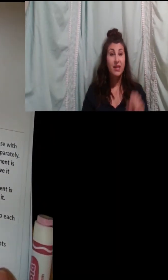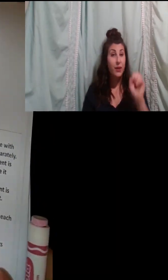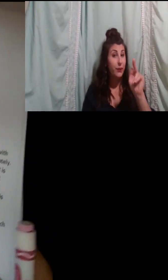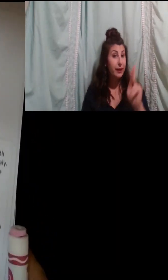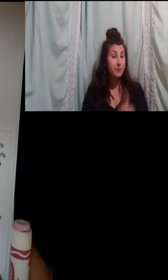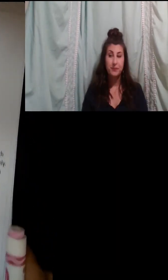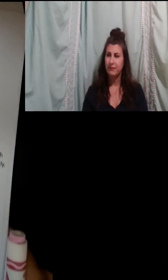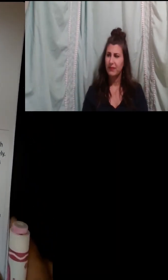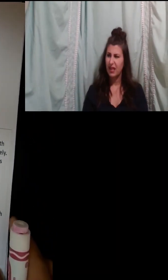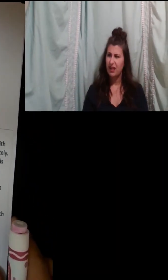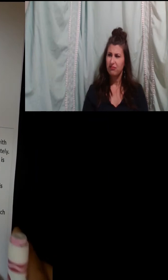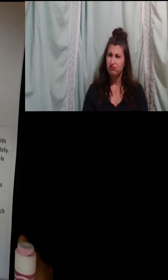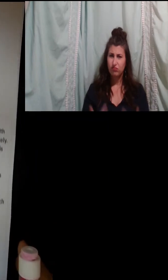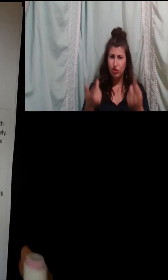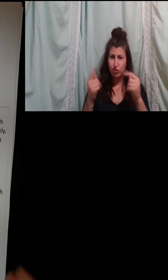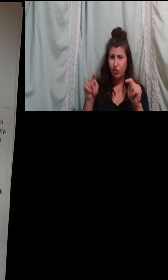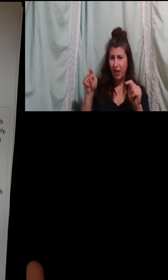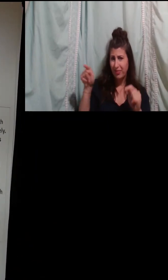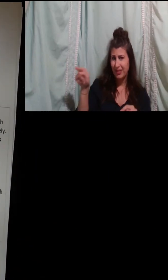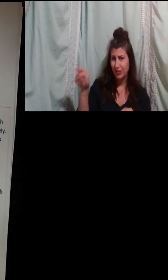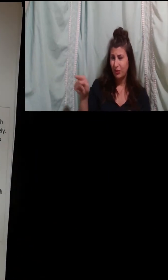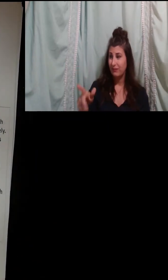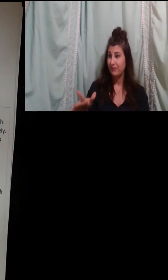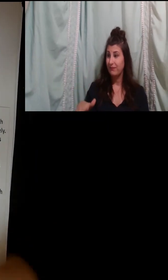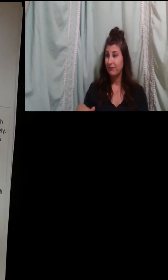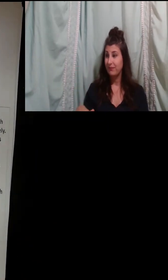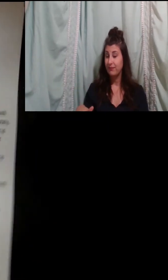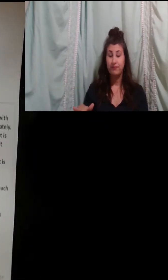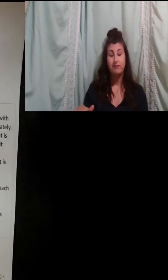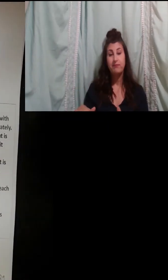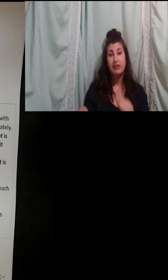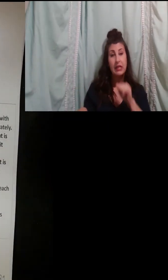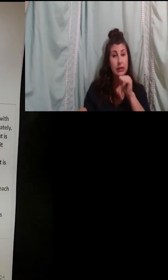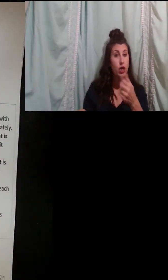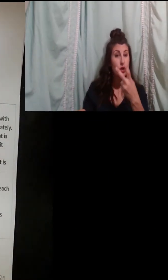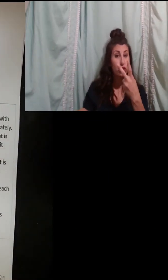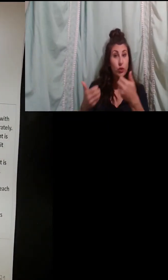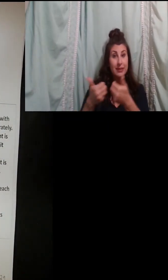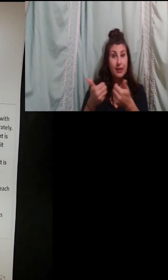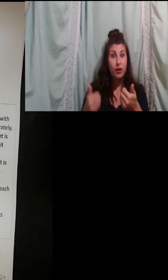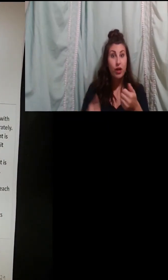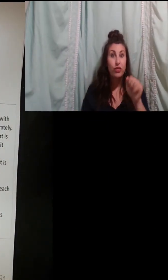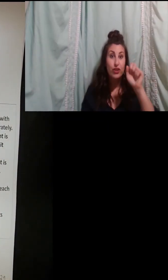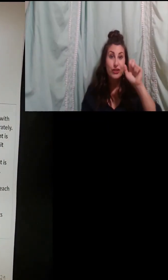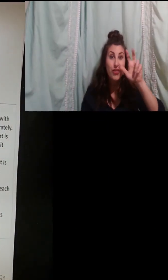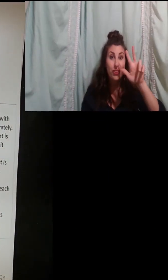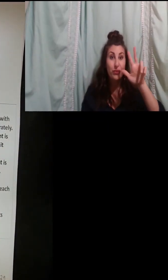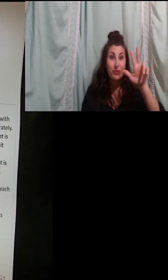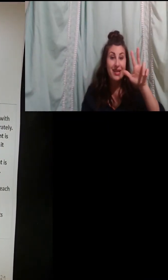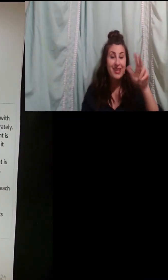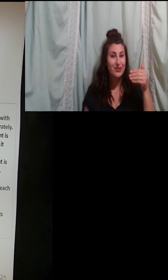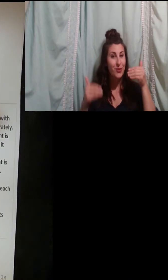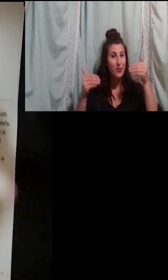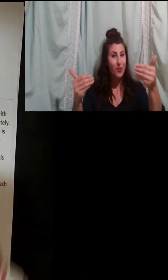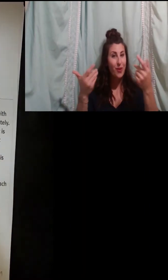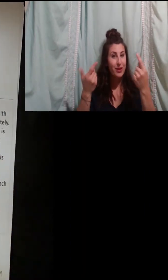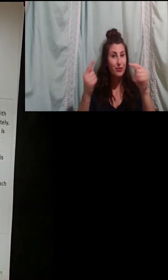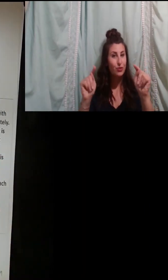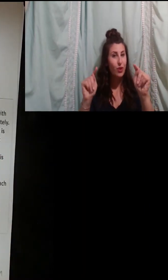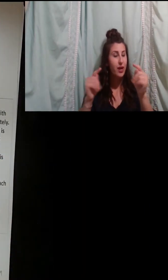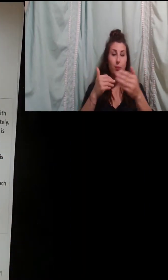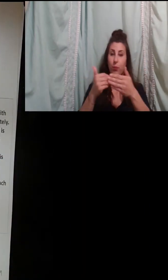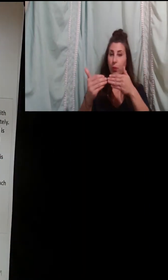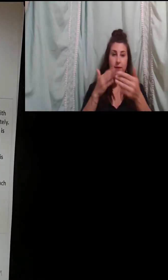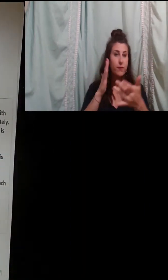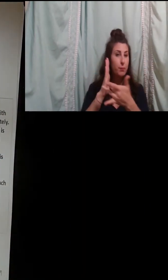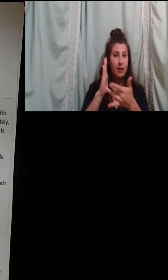Alright, well, let me have you try this one. Instead of it being 2 separate ones, it's 3 separate ones. So go ahead and try